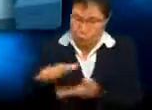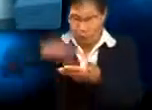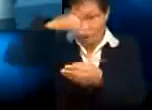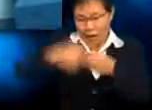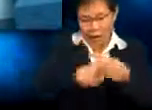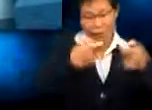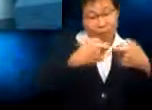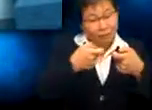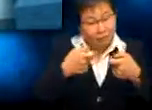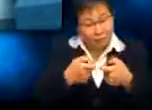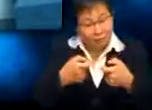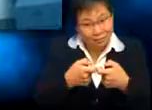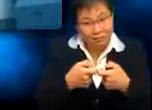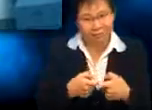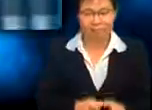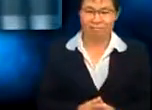about electricity.